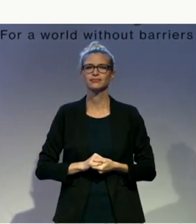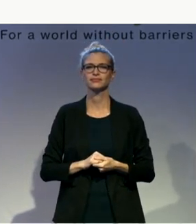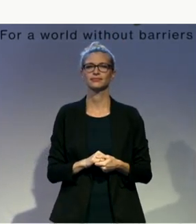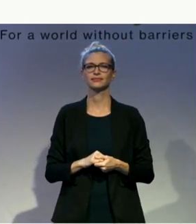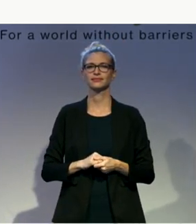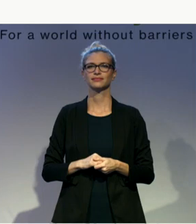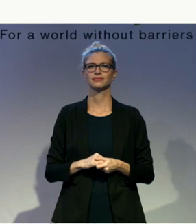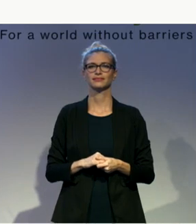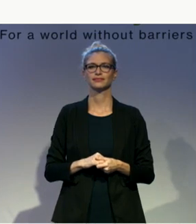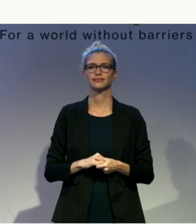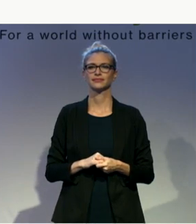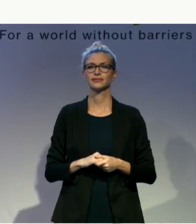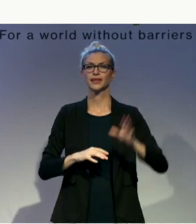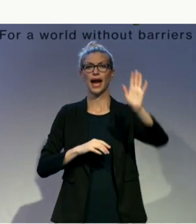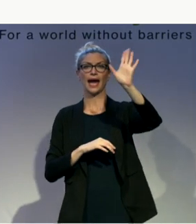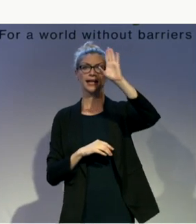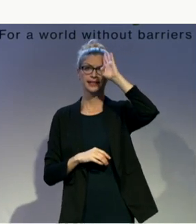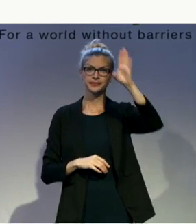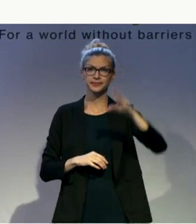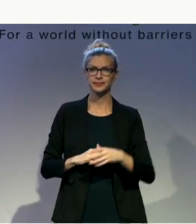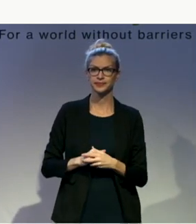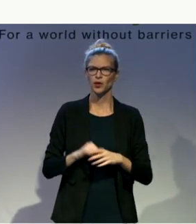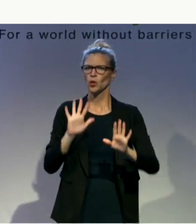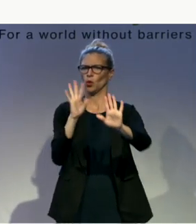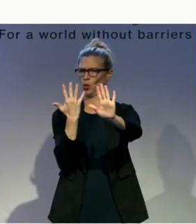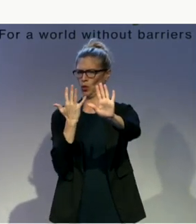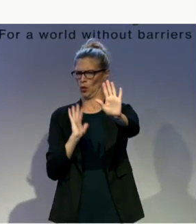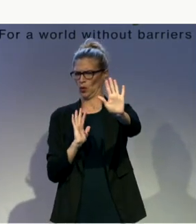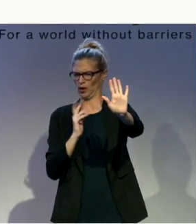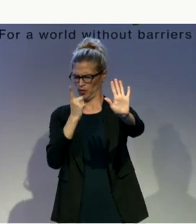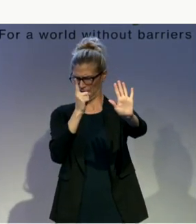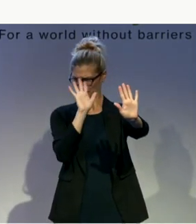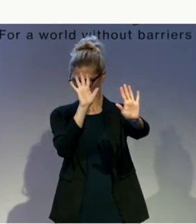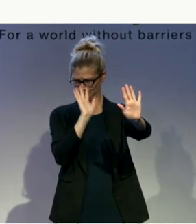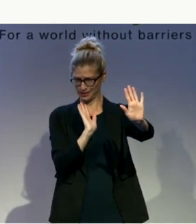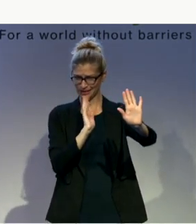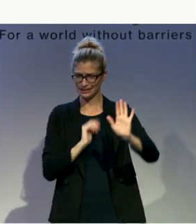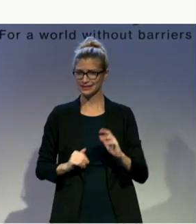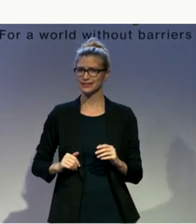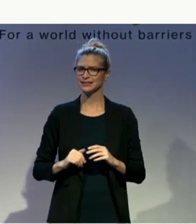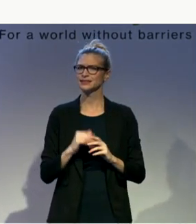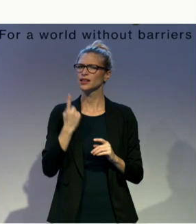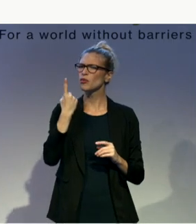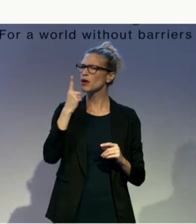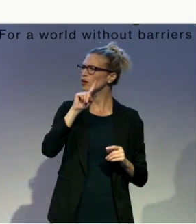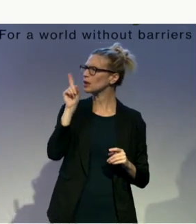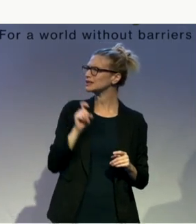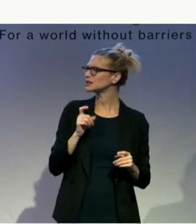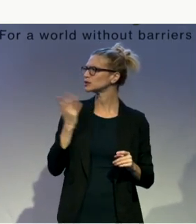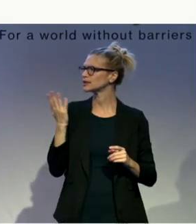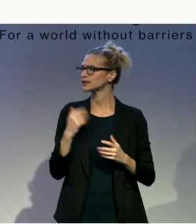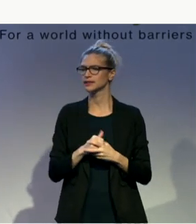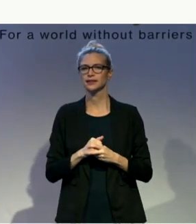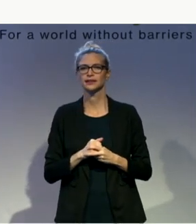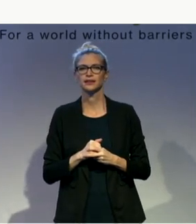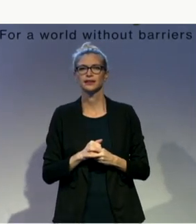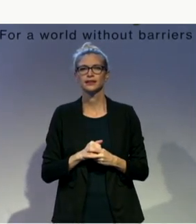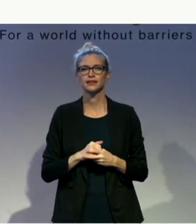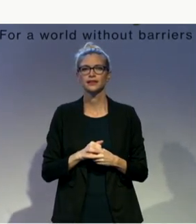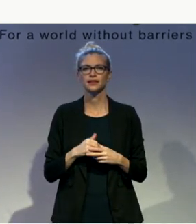Does anybody? Hello. Okay, before I let you to ask your question though, I have a question for you. What is the speed of